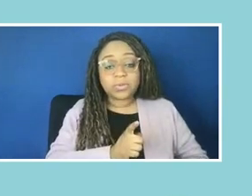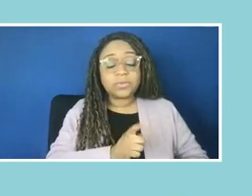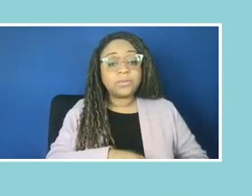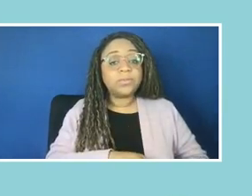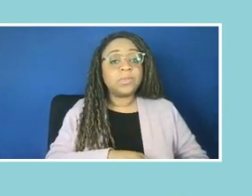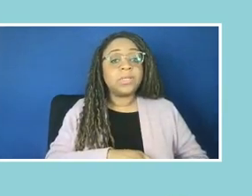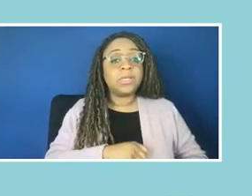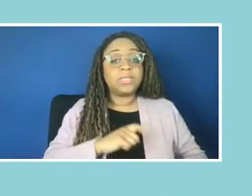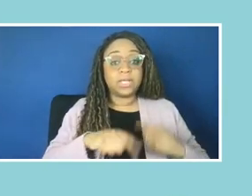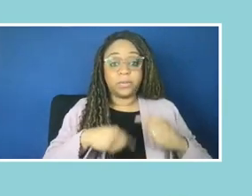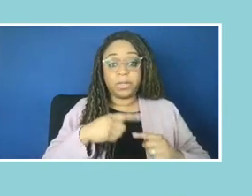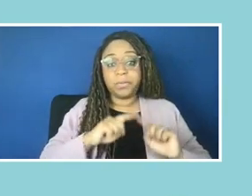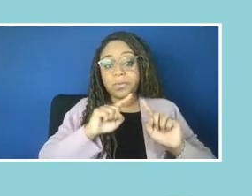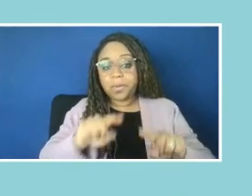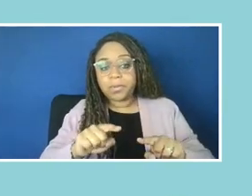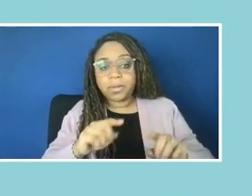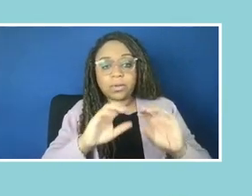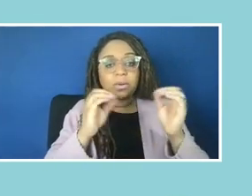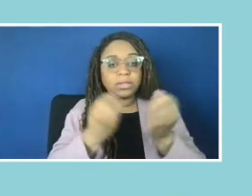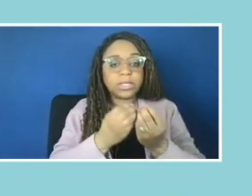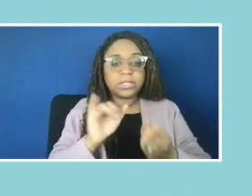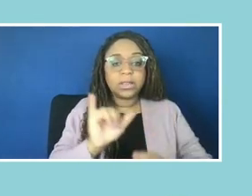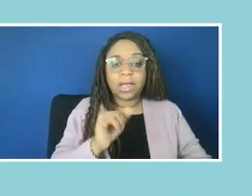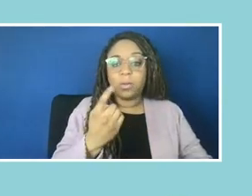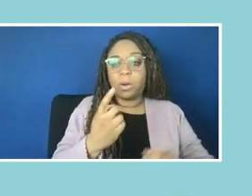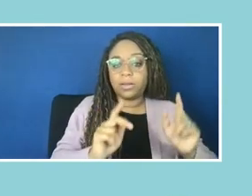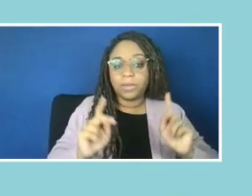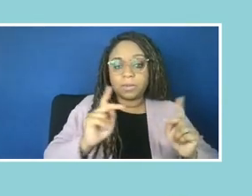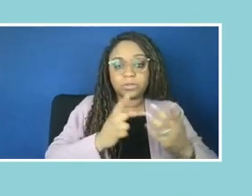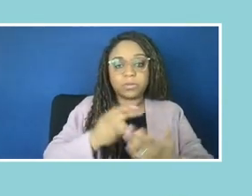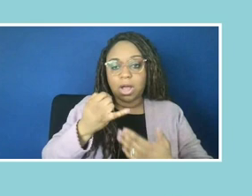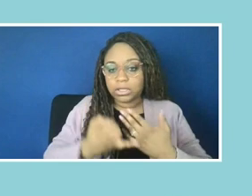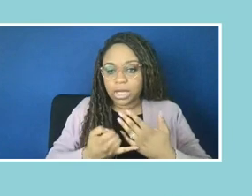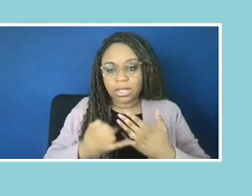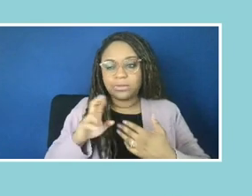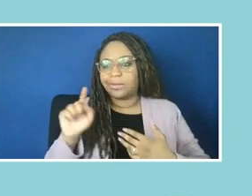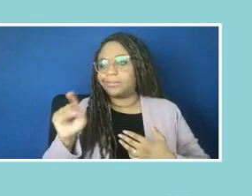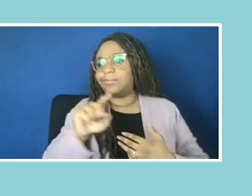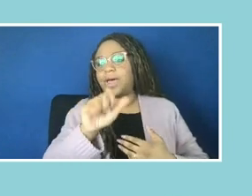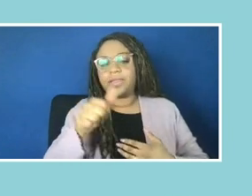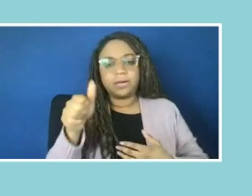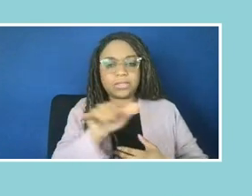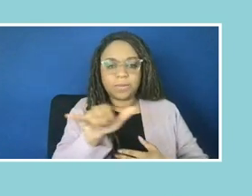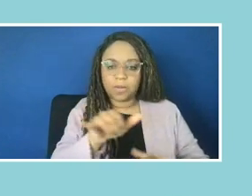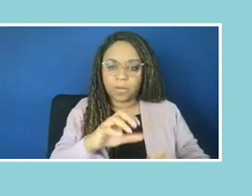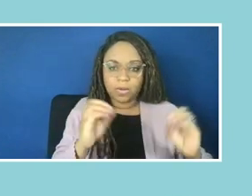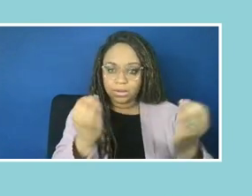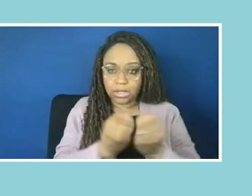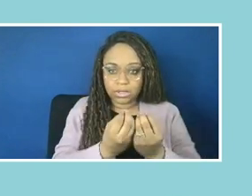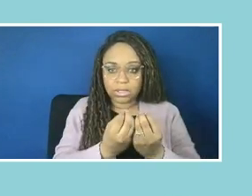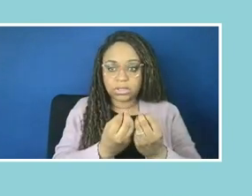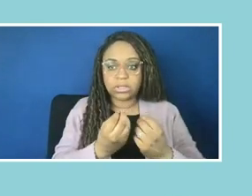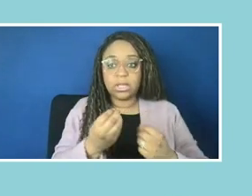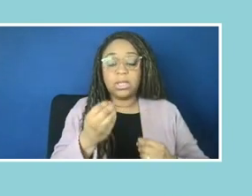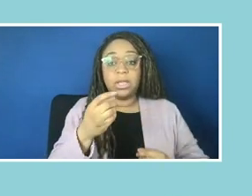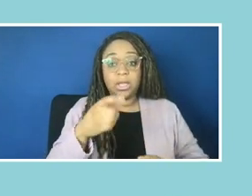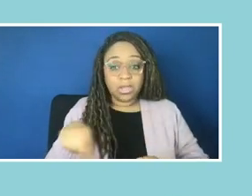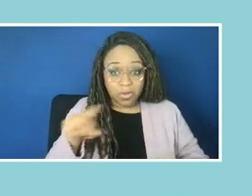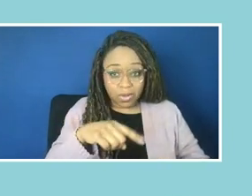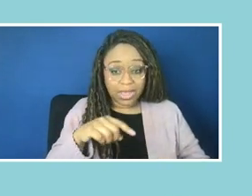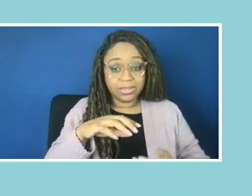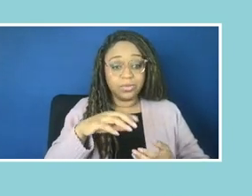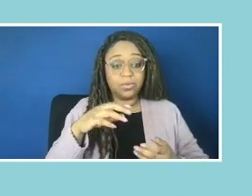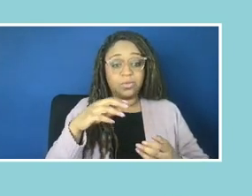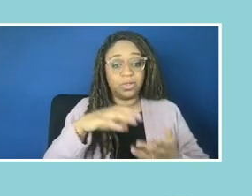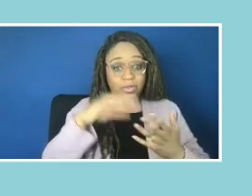People's Project or even Bro City Antifa and all that, you pretty much are going to learn who it is that we are dealing with, why it is they're a